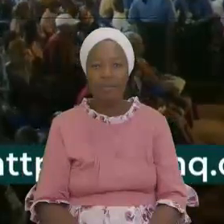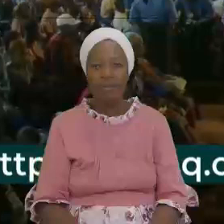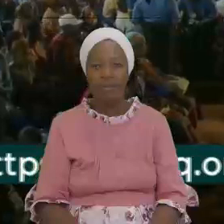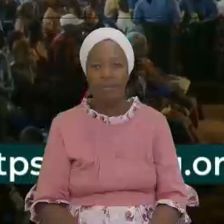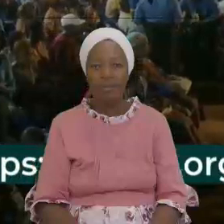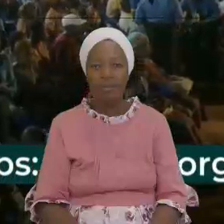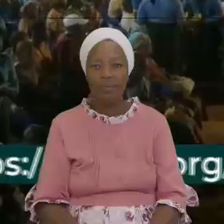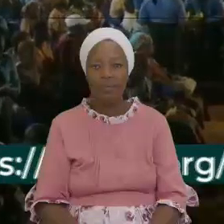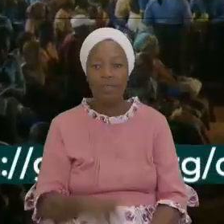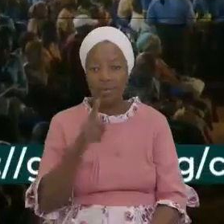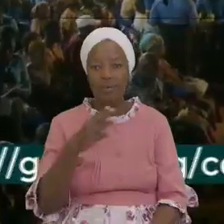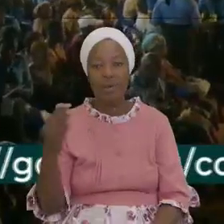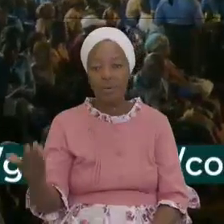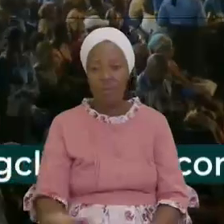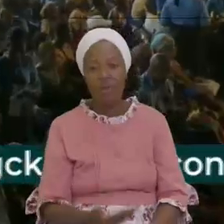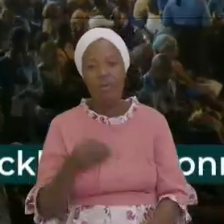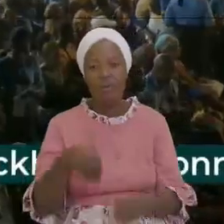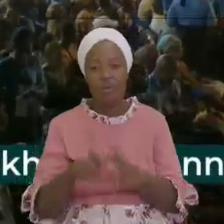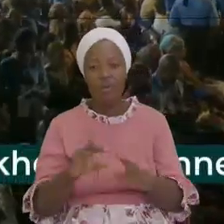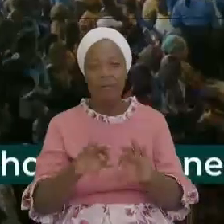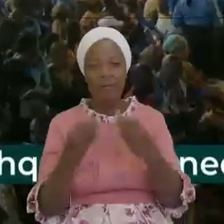You are welcome into the family of God.